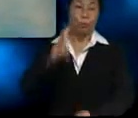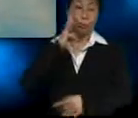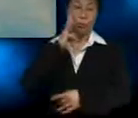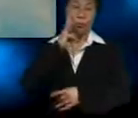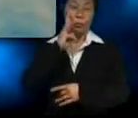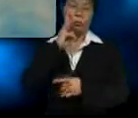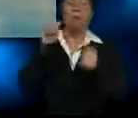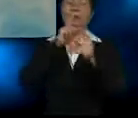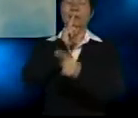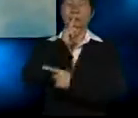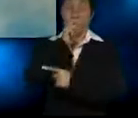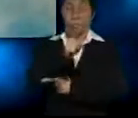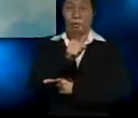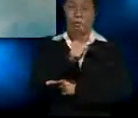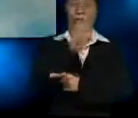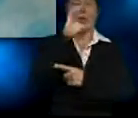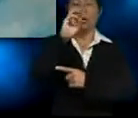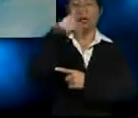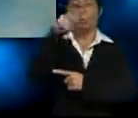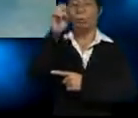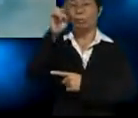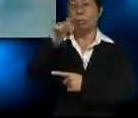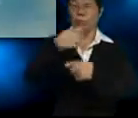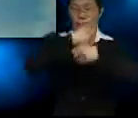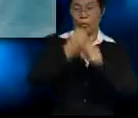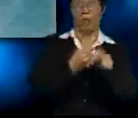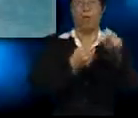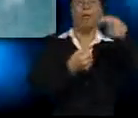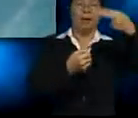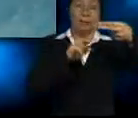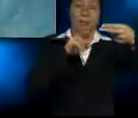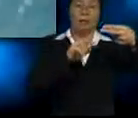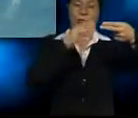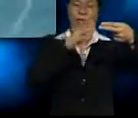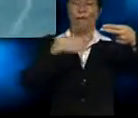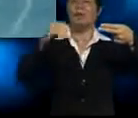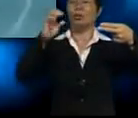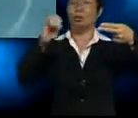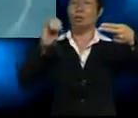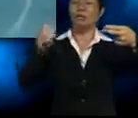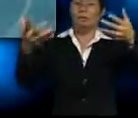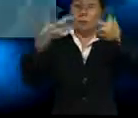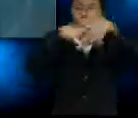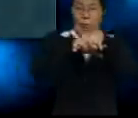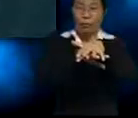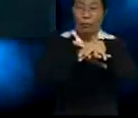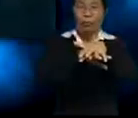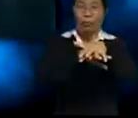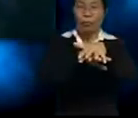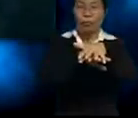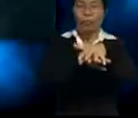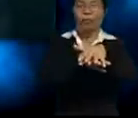Water is actually a compound made up of hydrogen and oxygen. A water